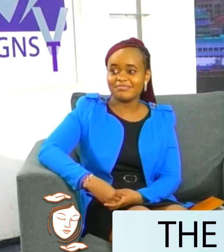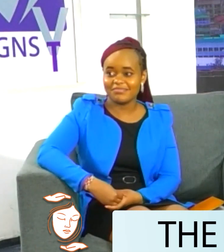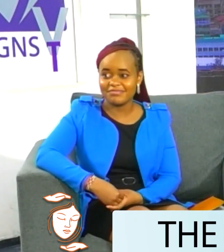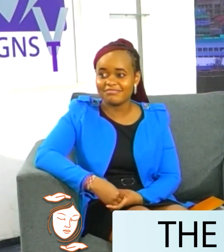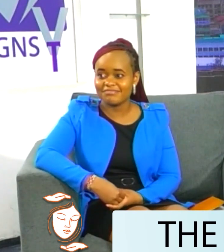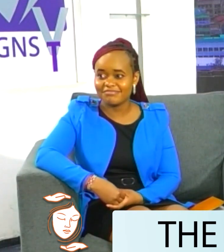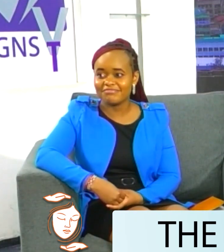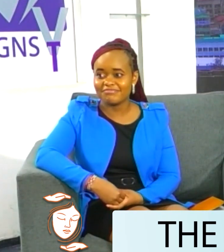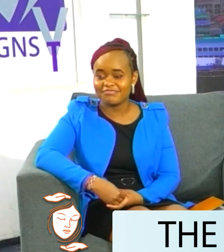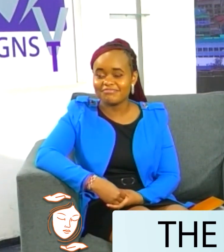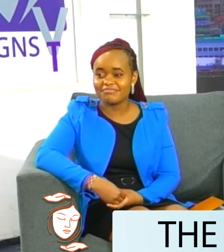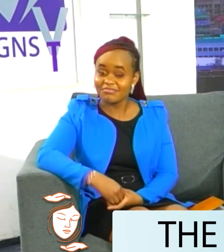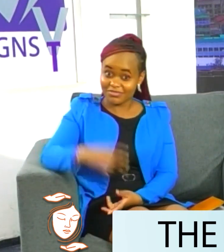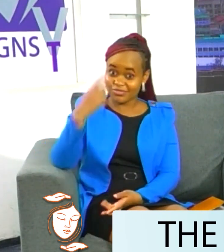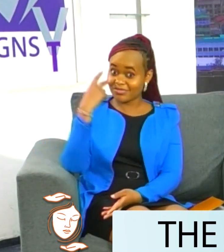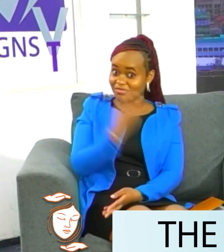Now I can see,